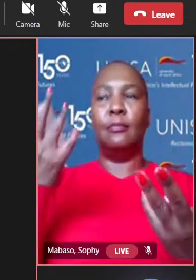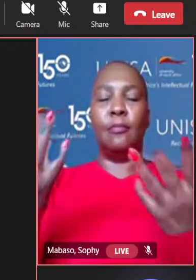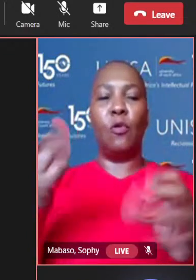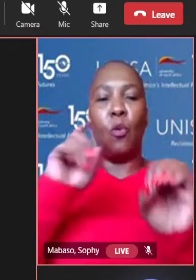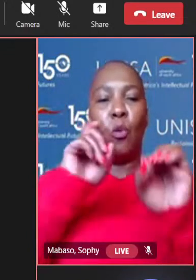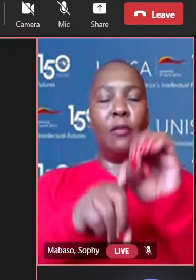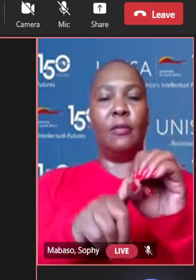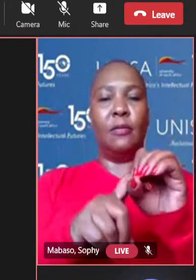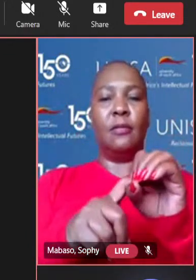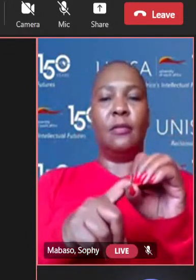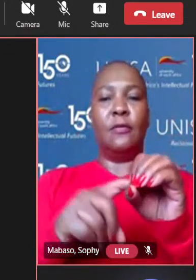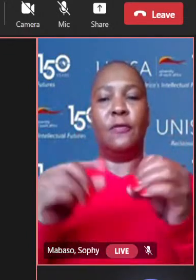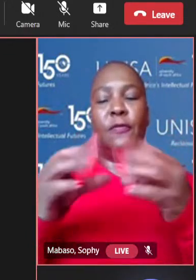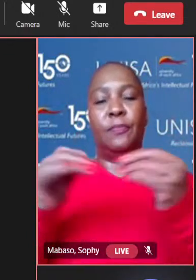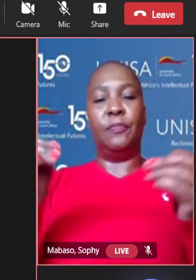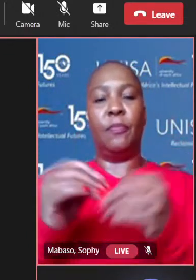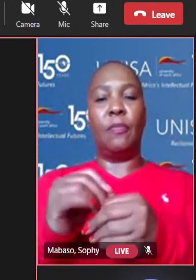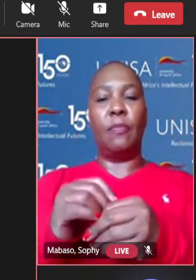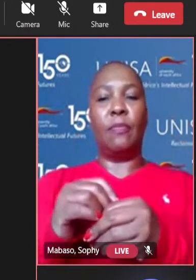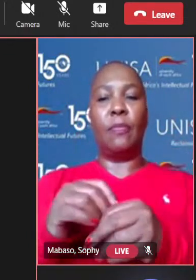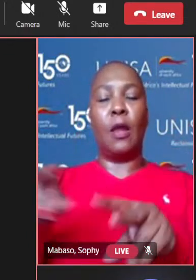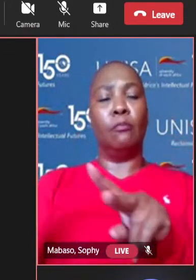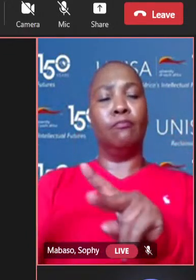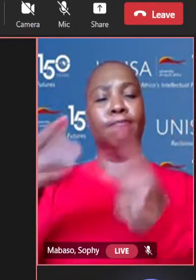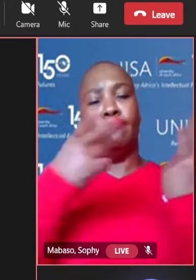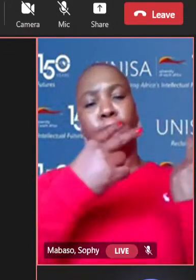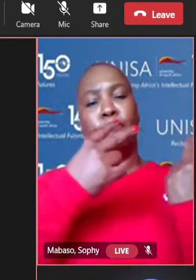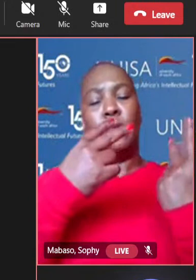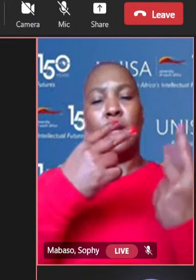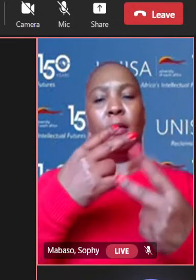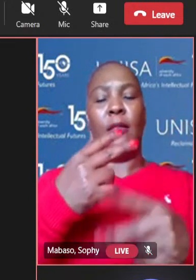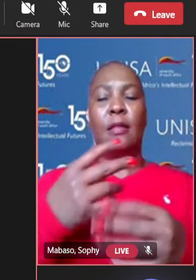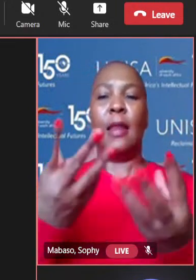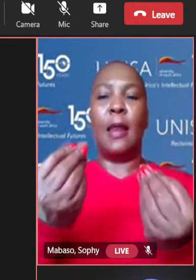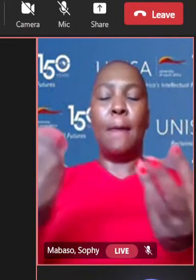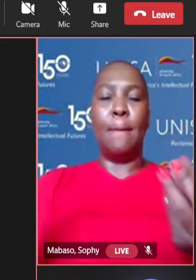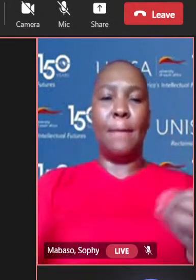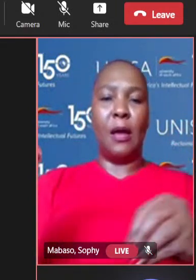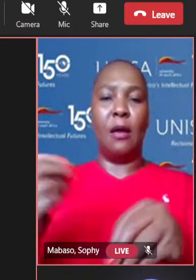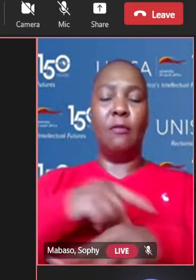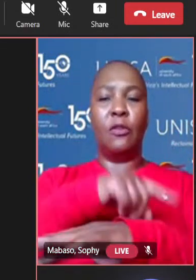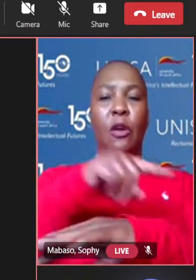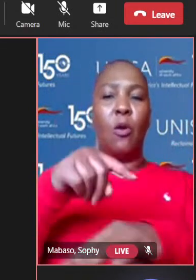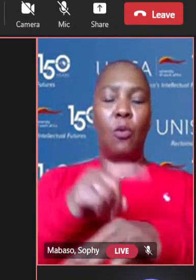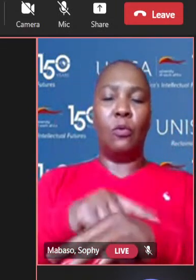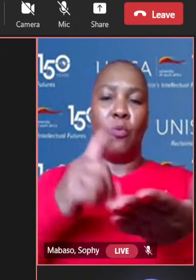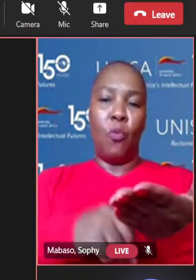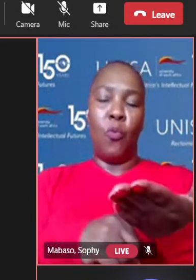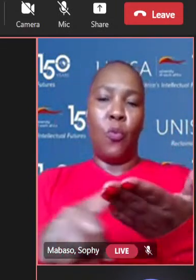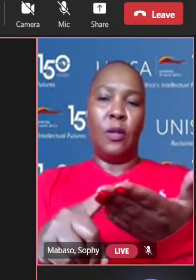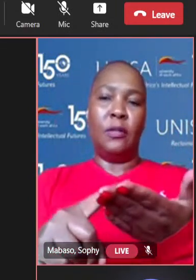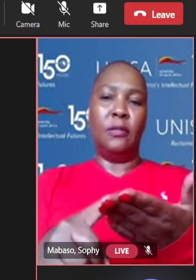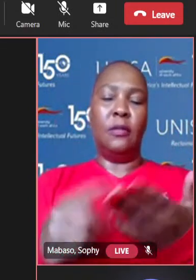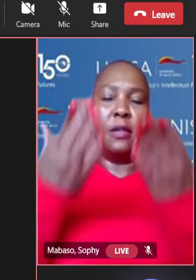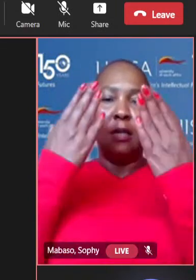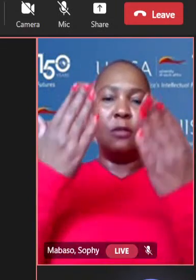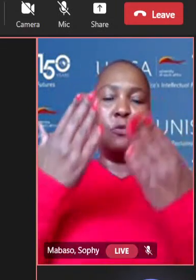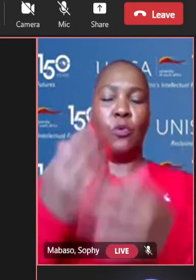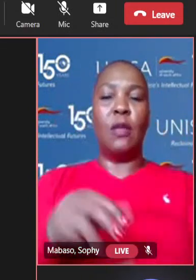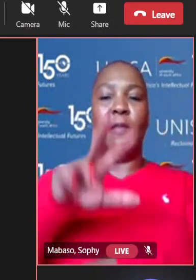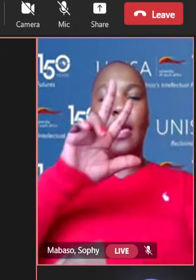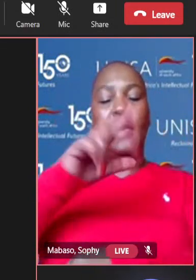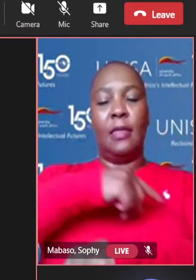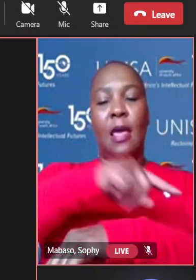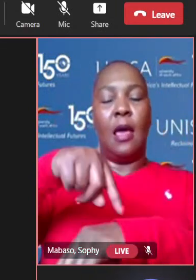qualification. Okay. Now look back at the number of hours you wrote in the previous table for a week of study. Do you have 8 hours of study